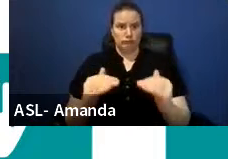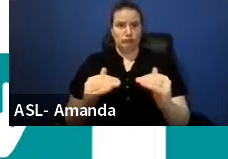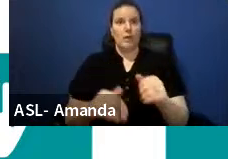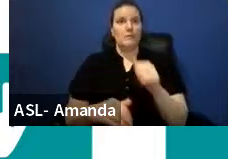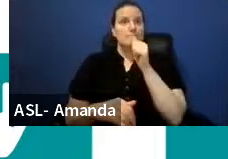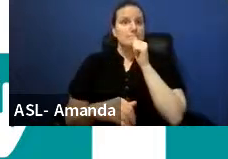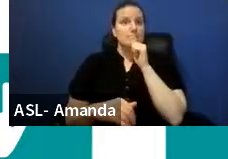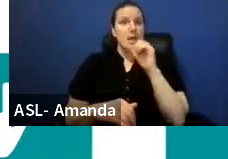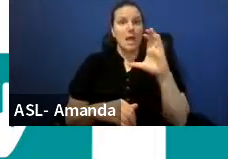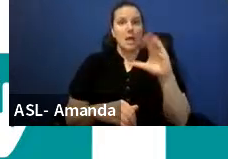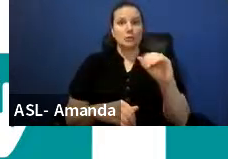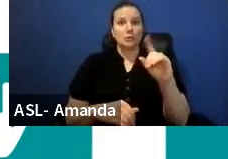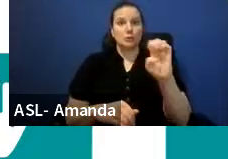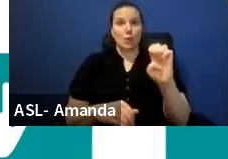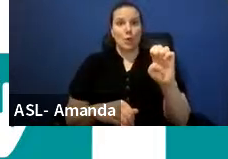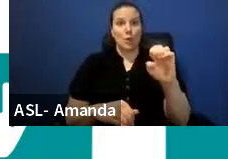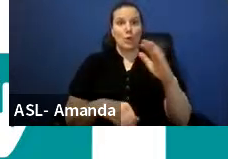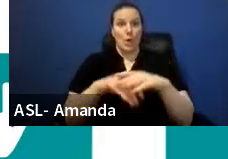986-0940-5983. Passcode is